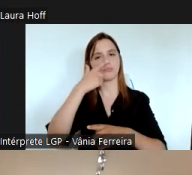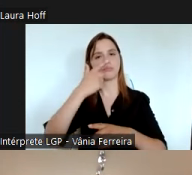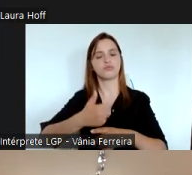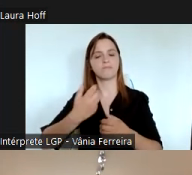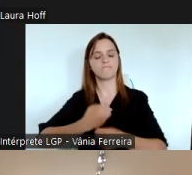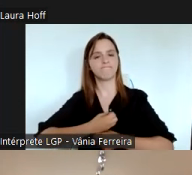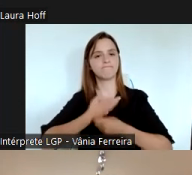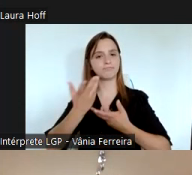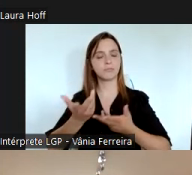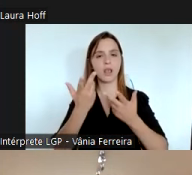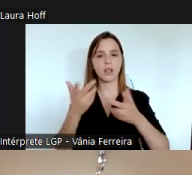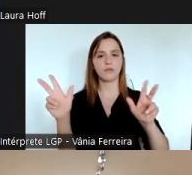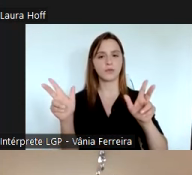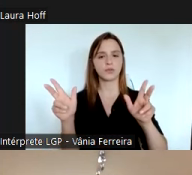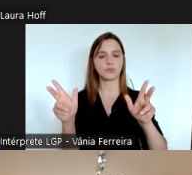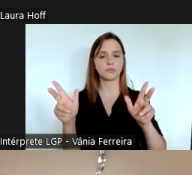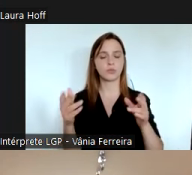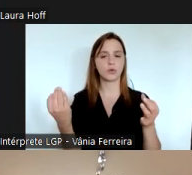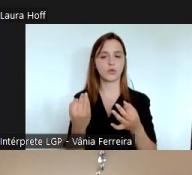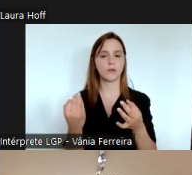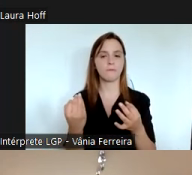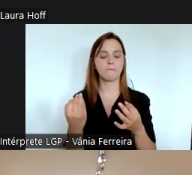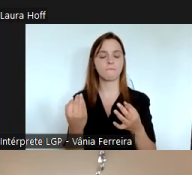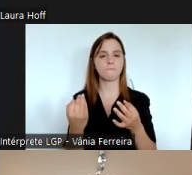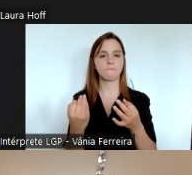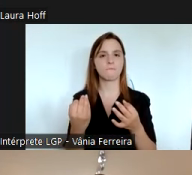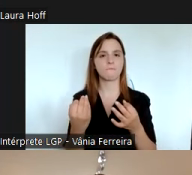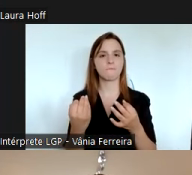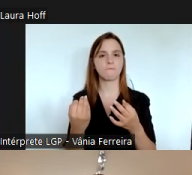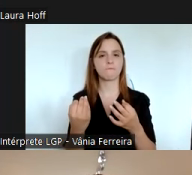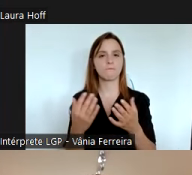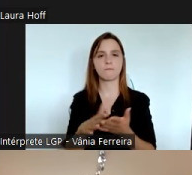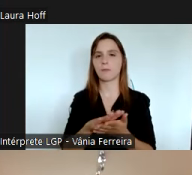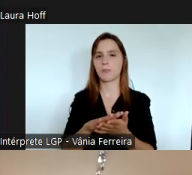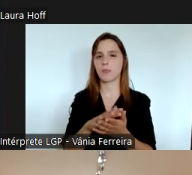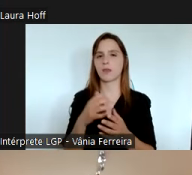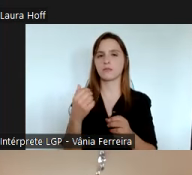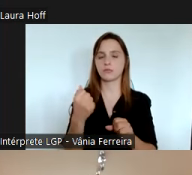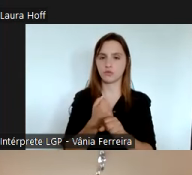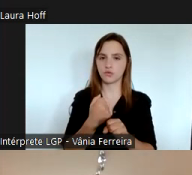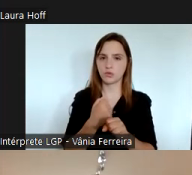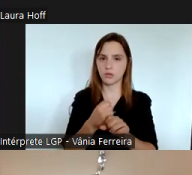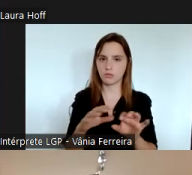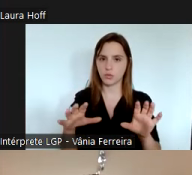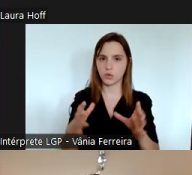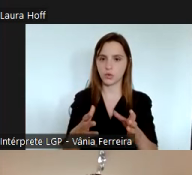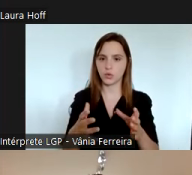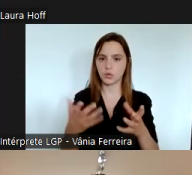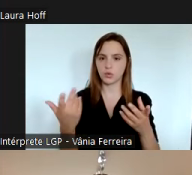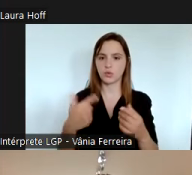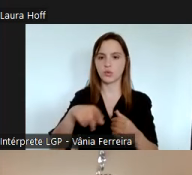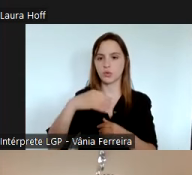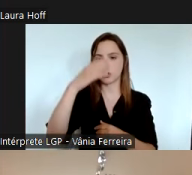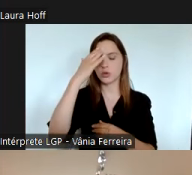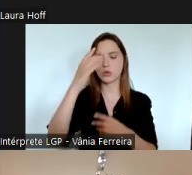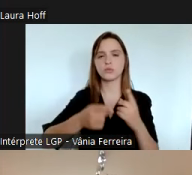the misuses of algorithms, and the functioning of the Facebook Oversight Board. We considered not only